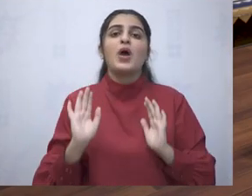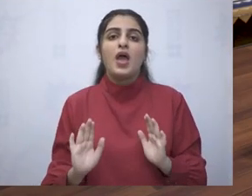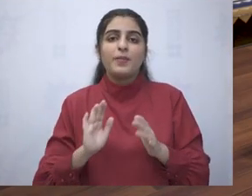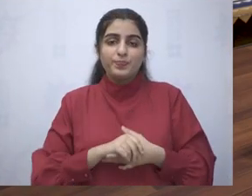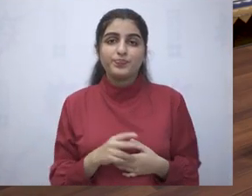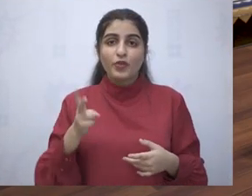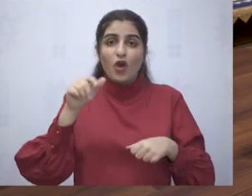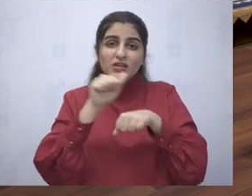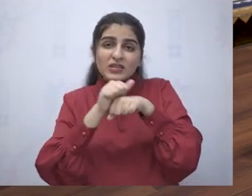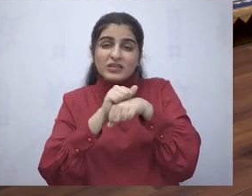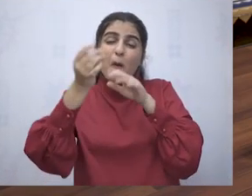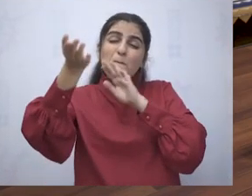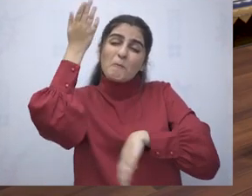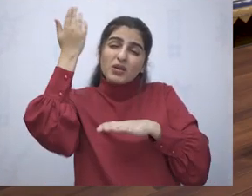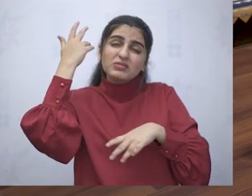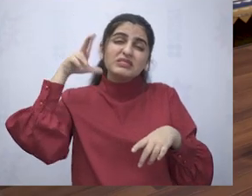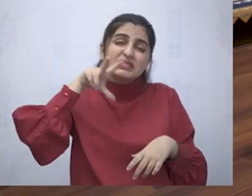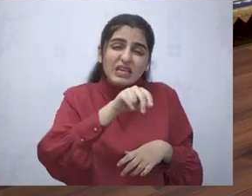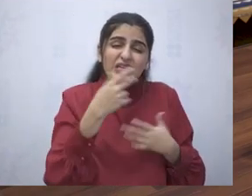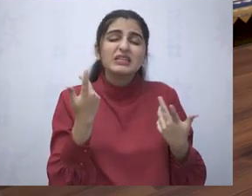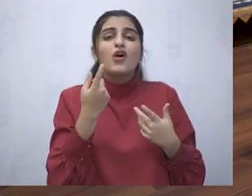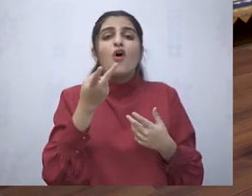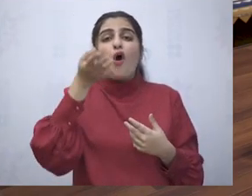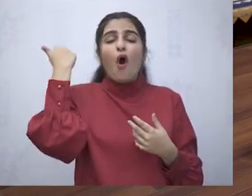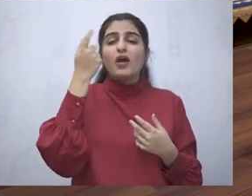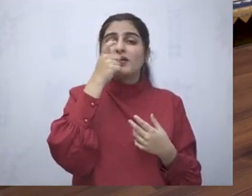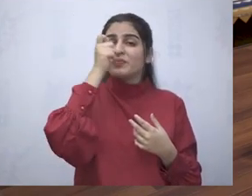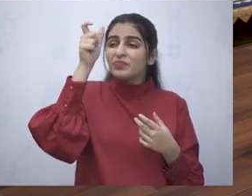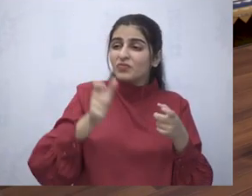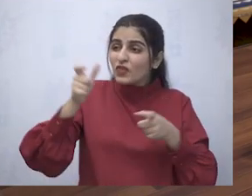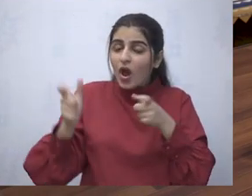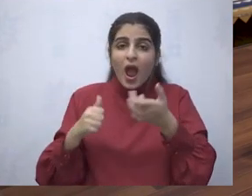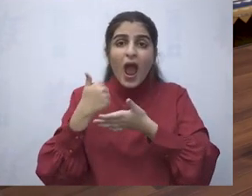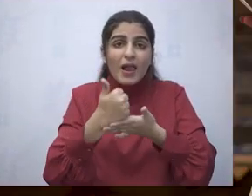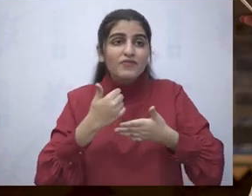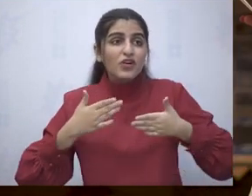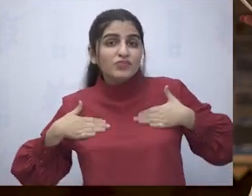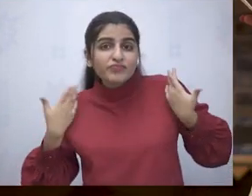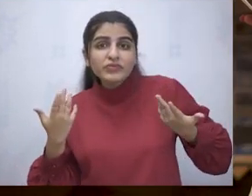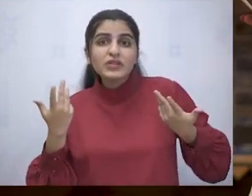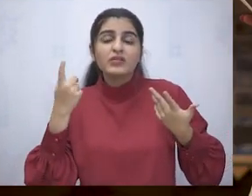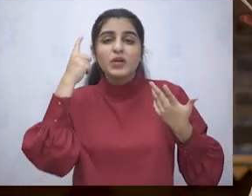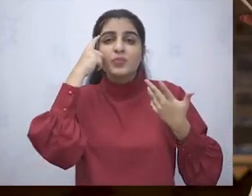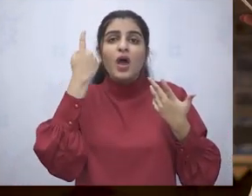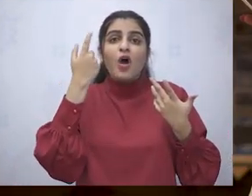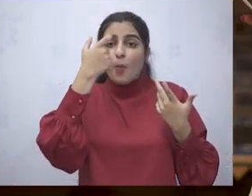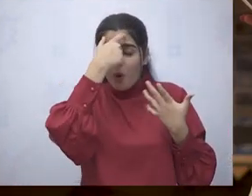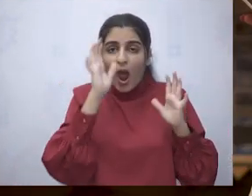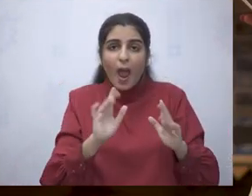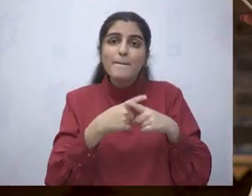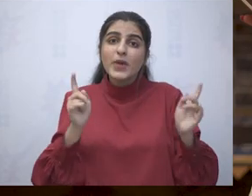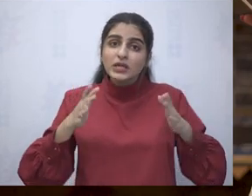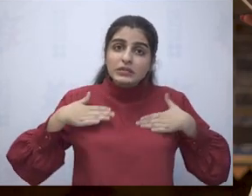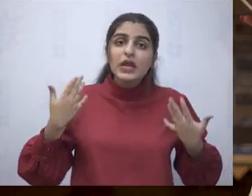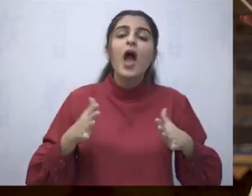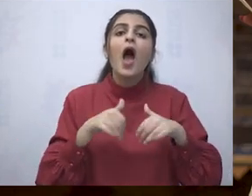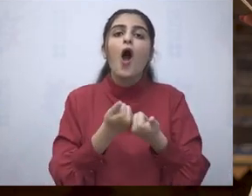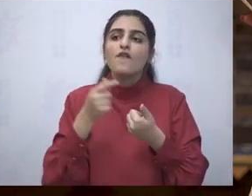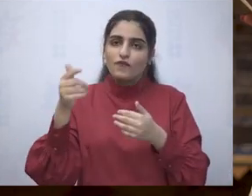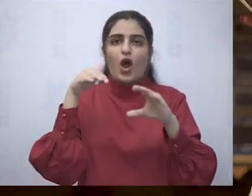apart, we are still close to those we love. It showcases the trials of the past year and the way human